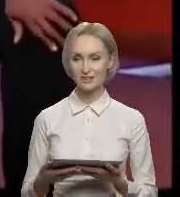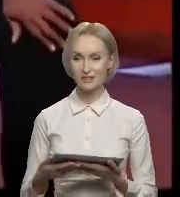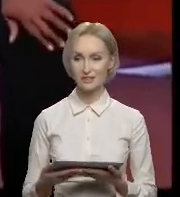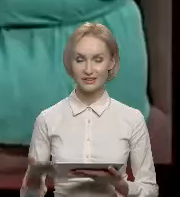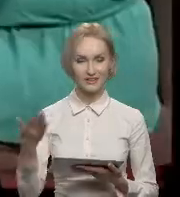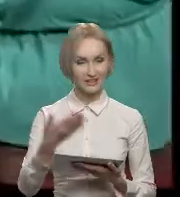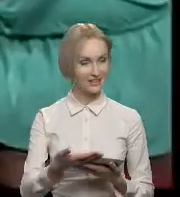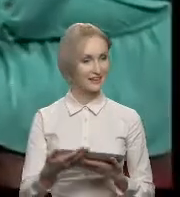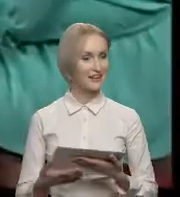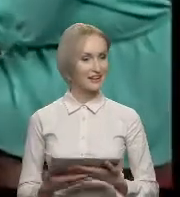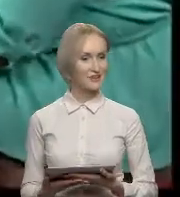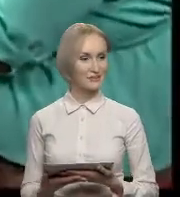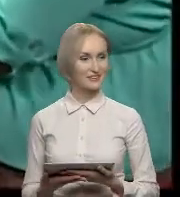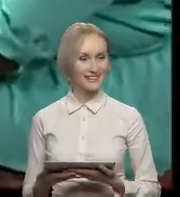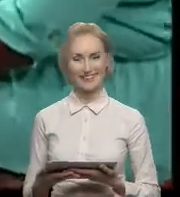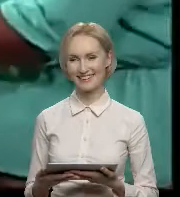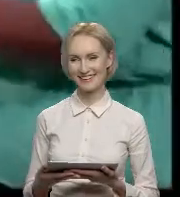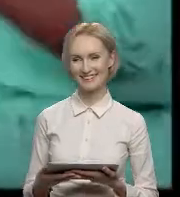You are the baby daddy.